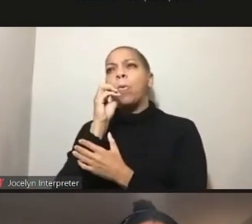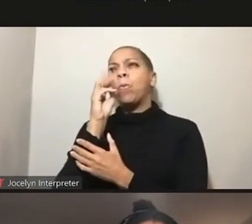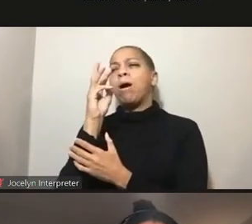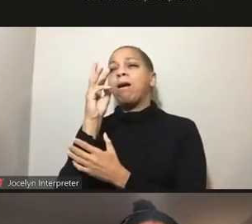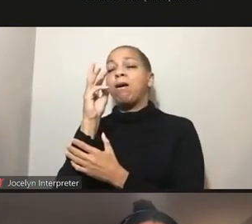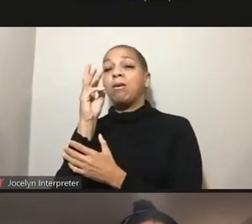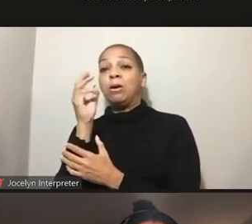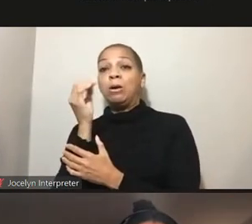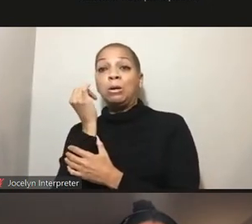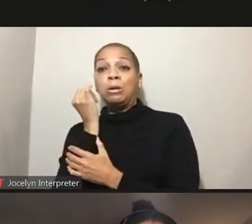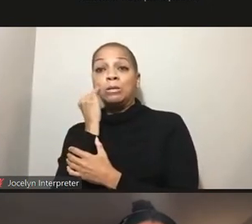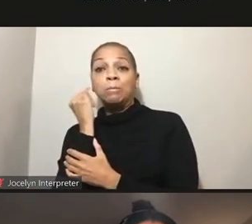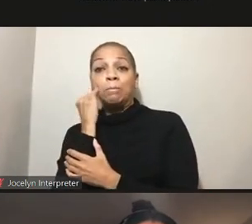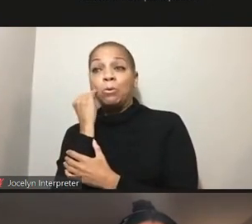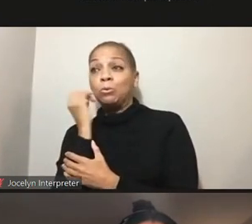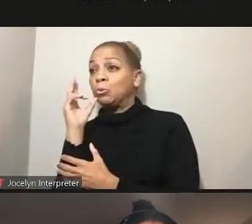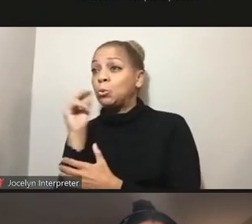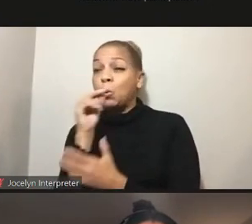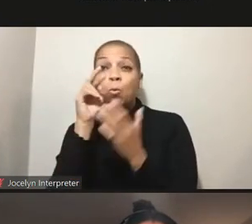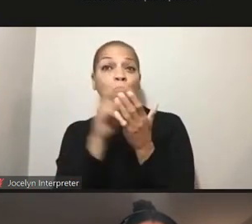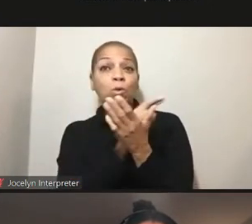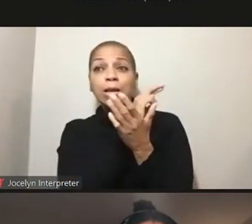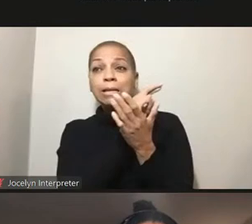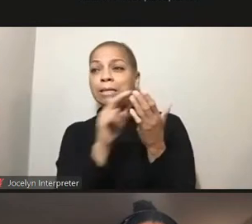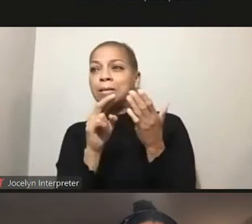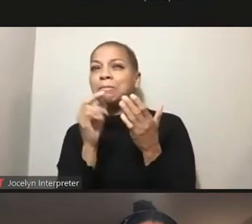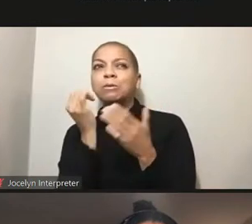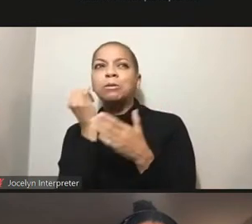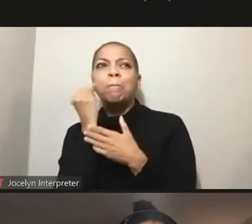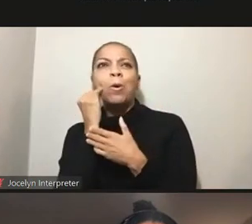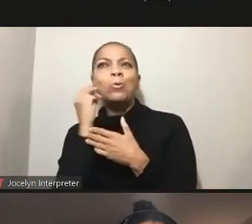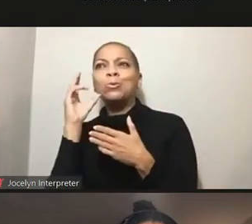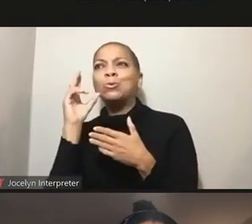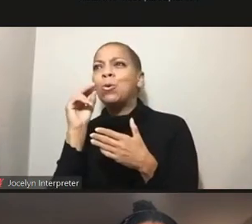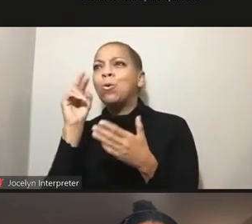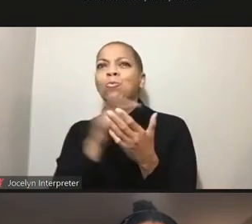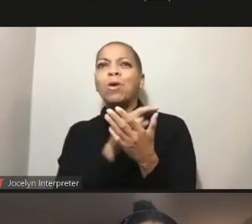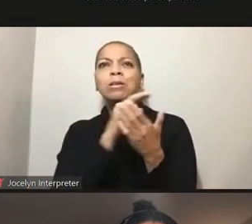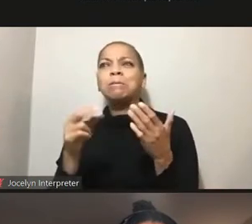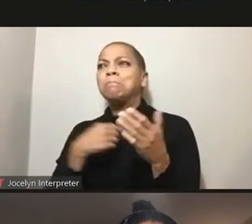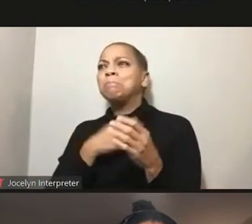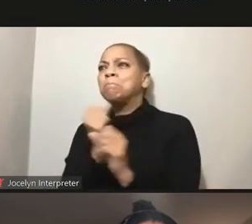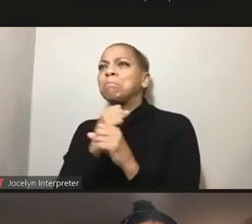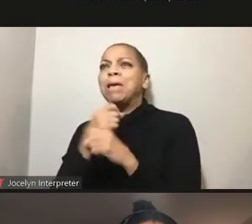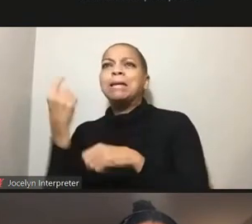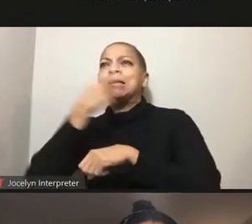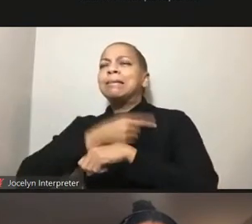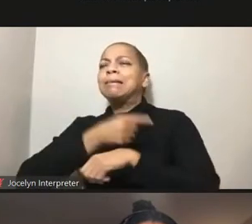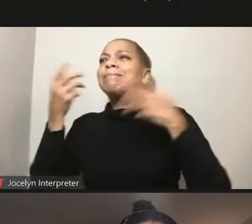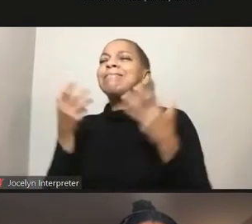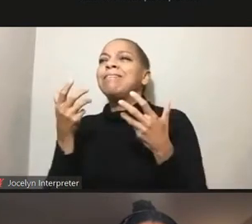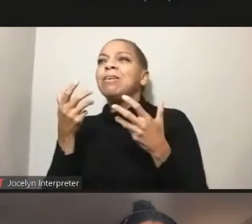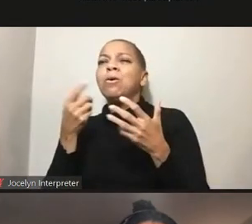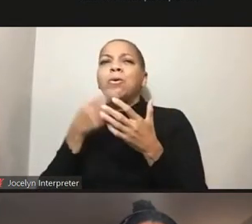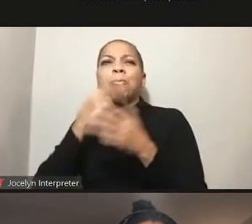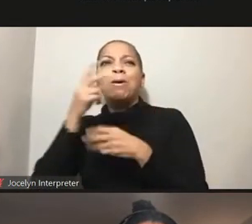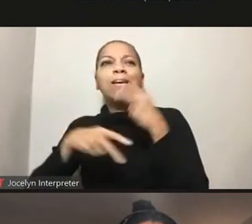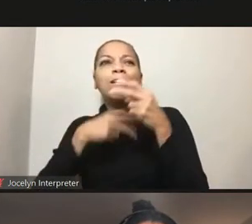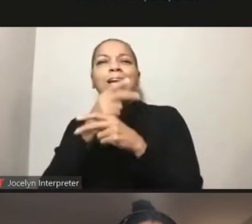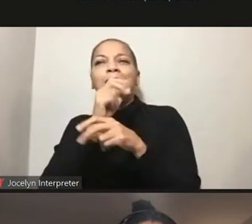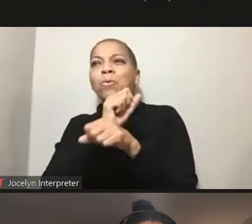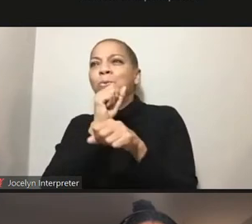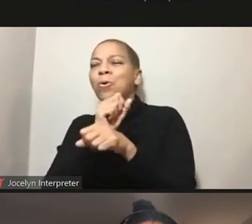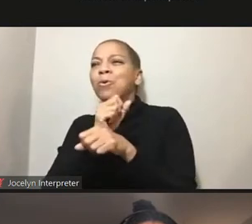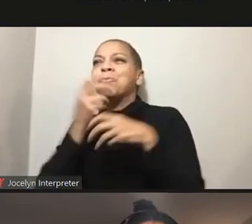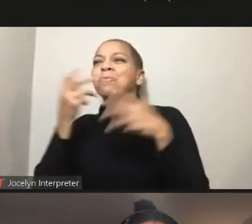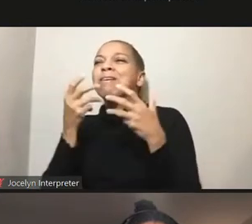there wasn't racism, what would I be making today? Like, what kind of work would I be making?